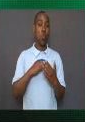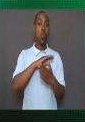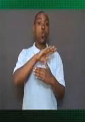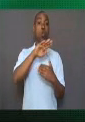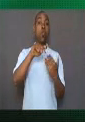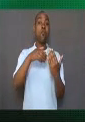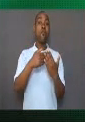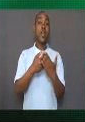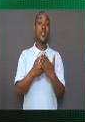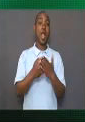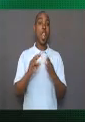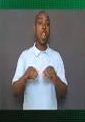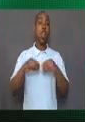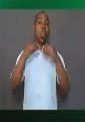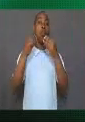universal donors.